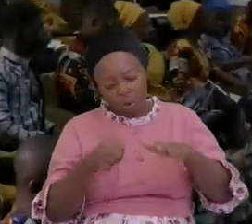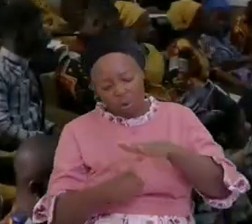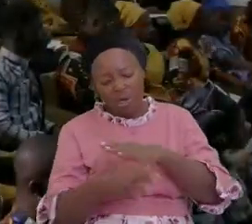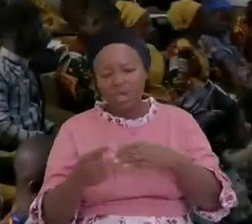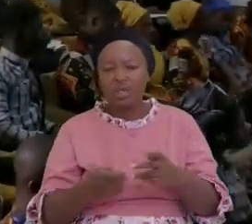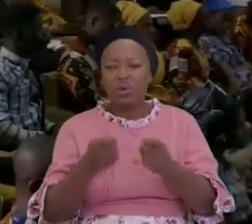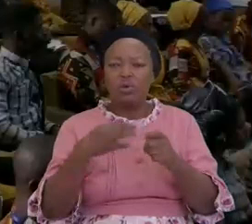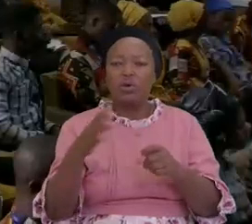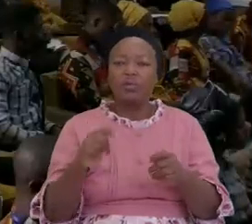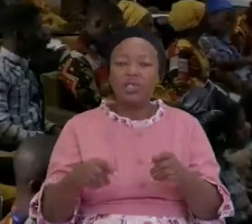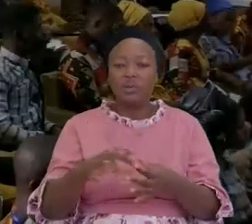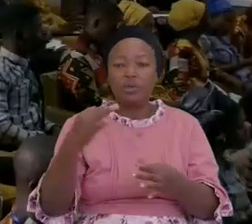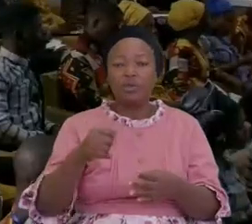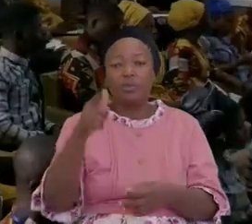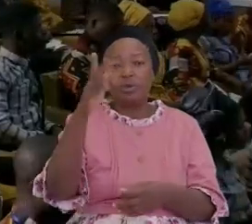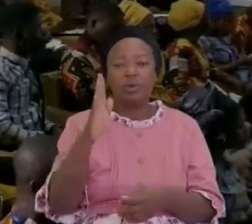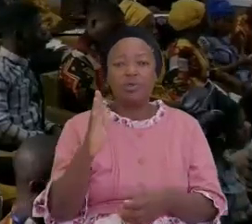the Spirit of God.